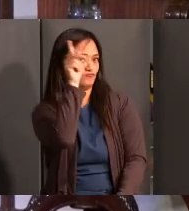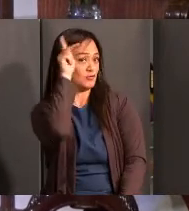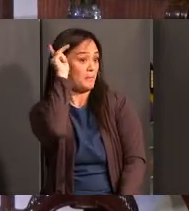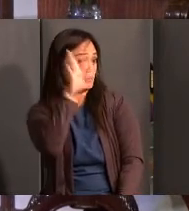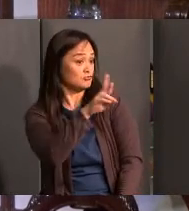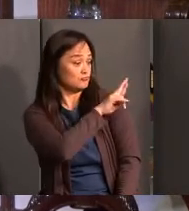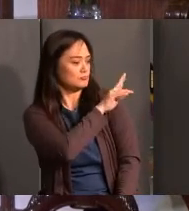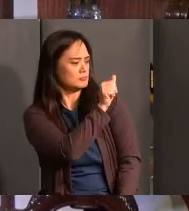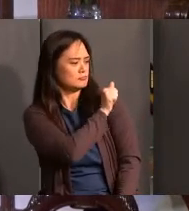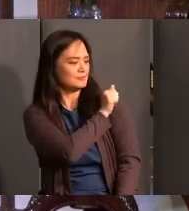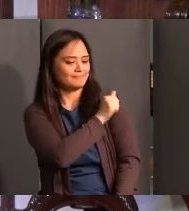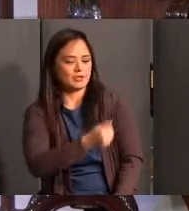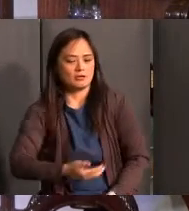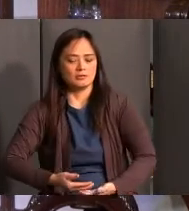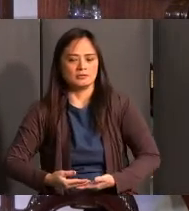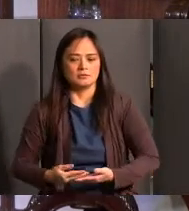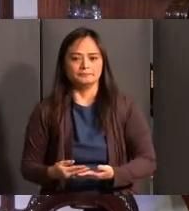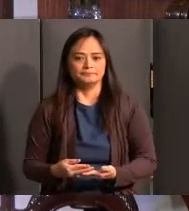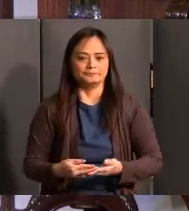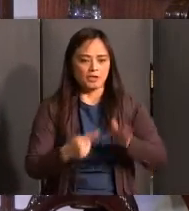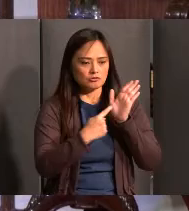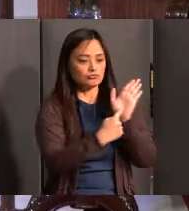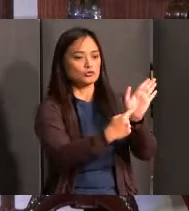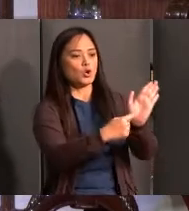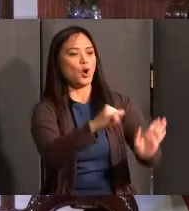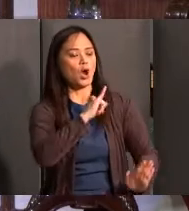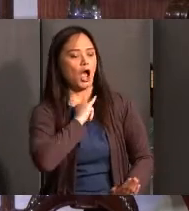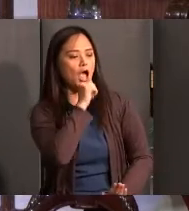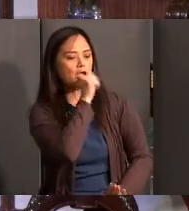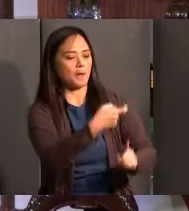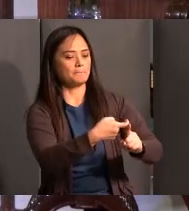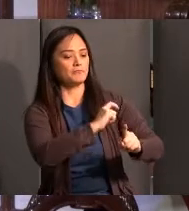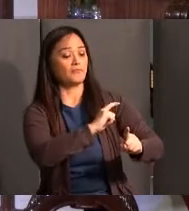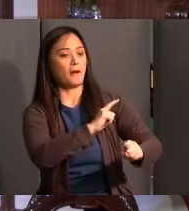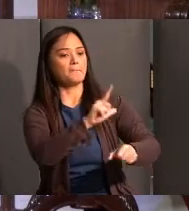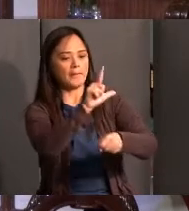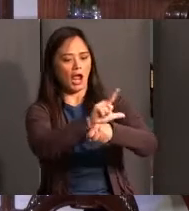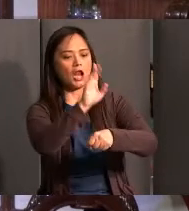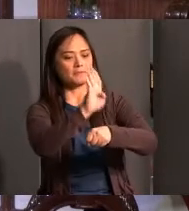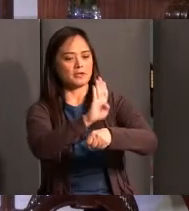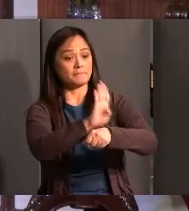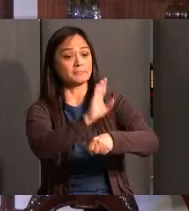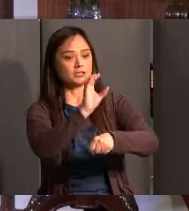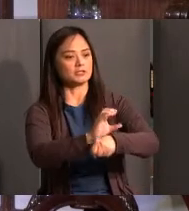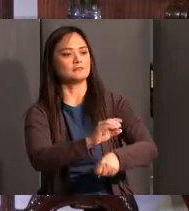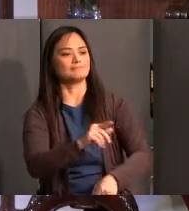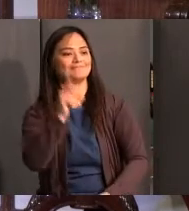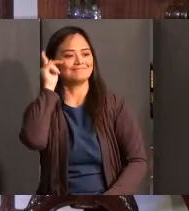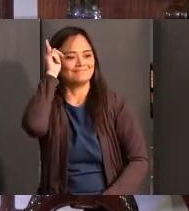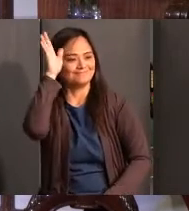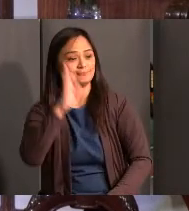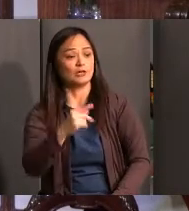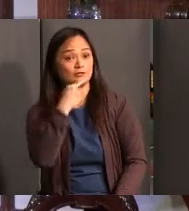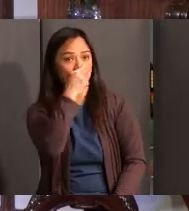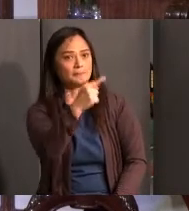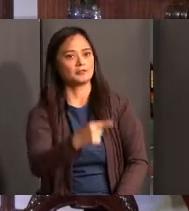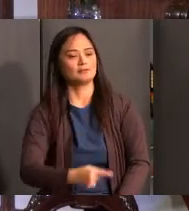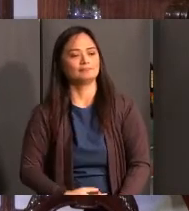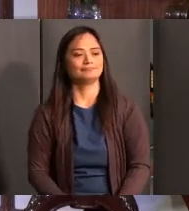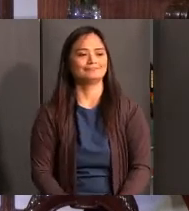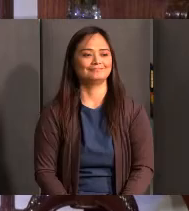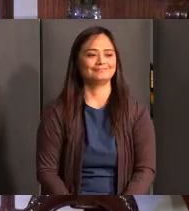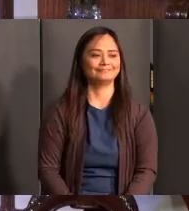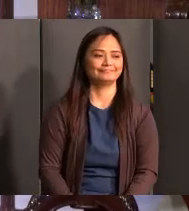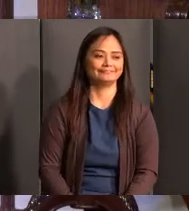they wonder, paano nagagawa yan, Bishop? Paano nagagawa yung pastor? You know why? Because I teach our people this. Wherever I go, the